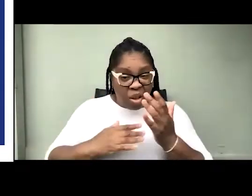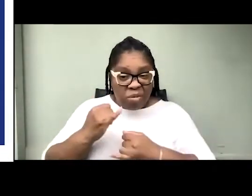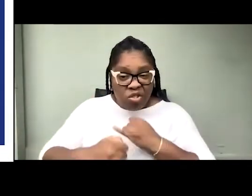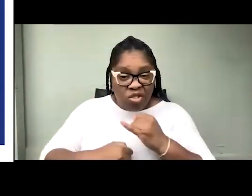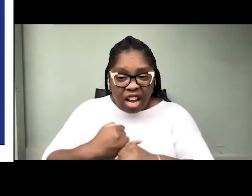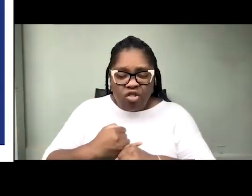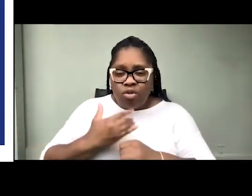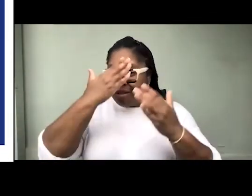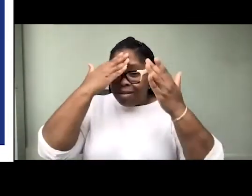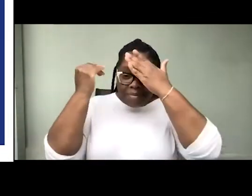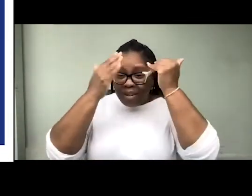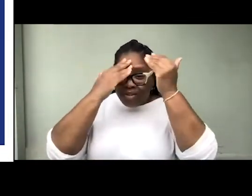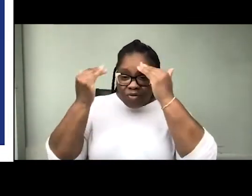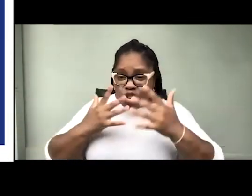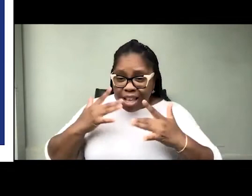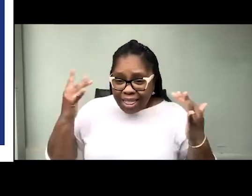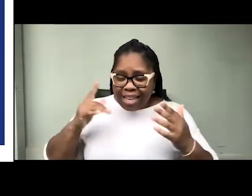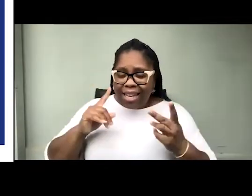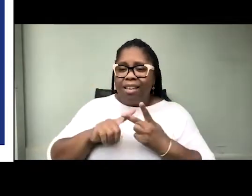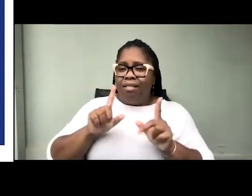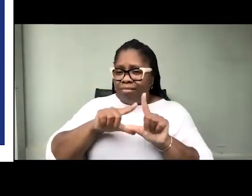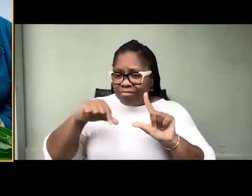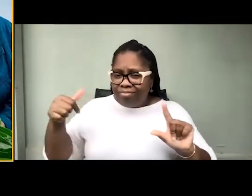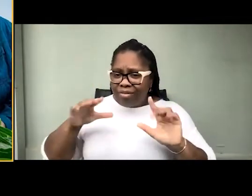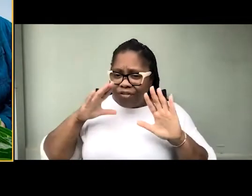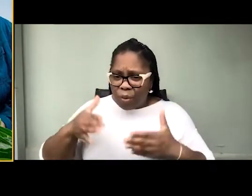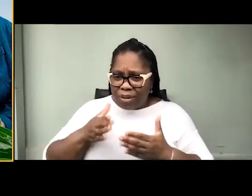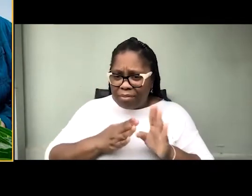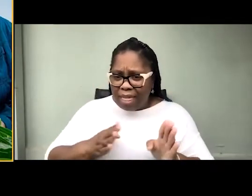Dementia-friendly and LGBTQ-focused plans are in here as well.